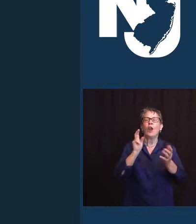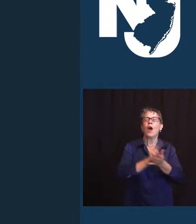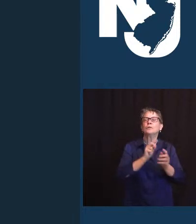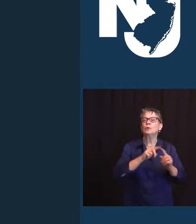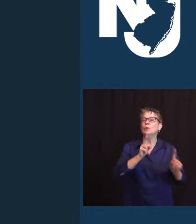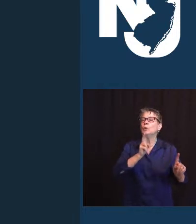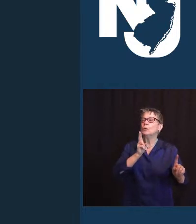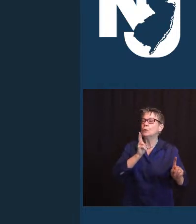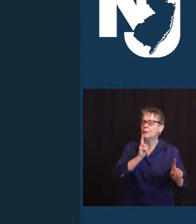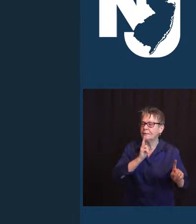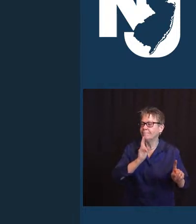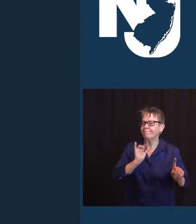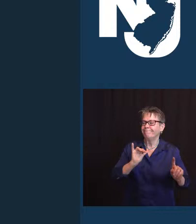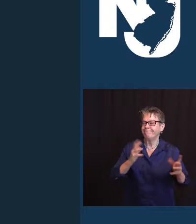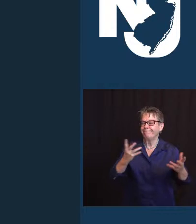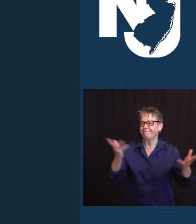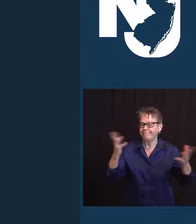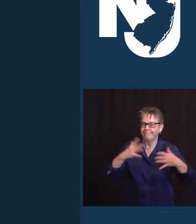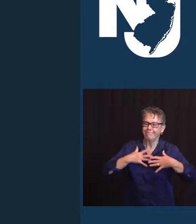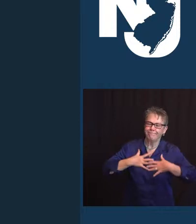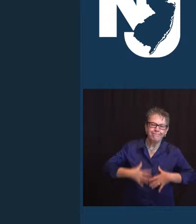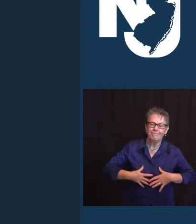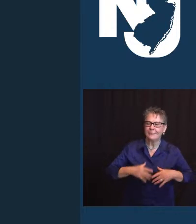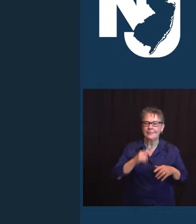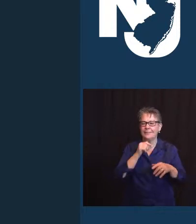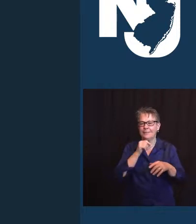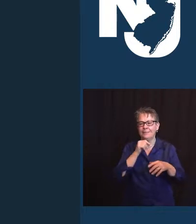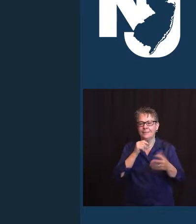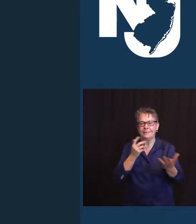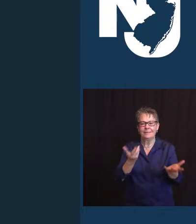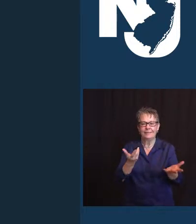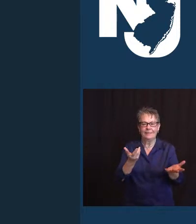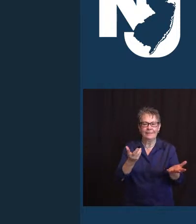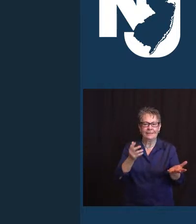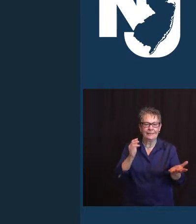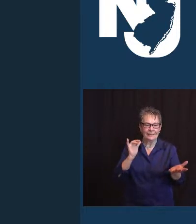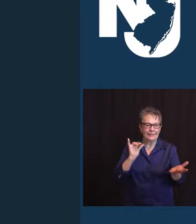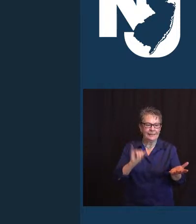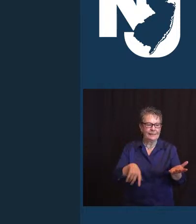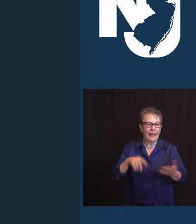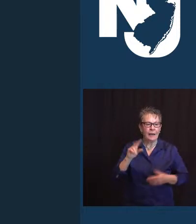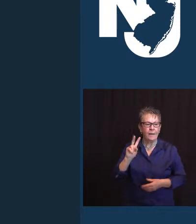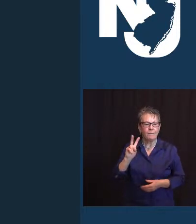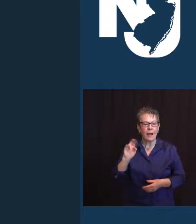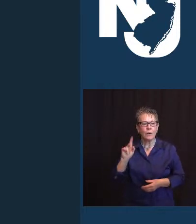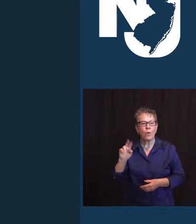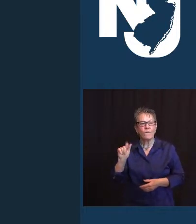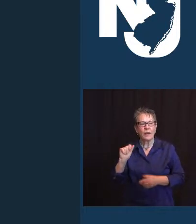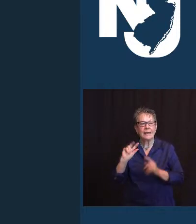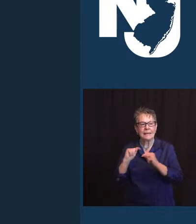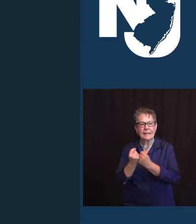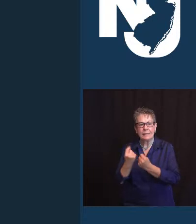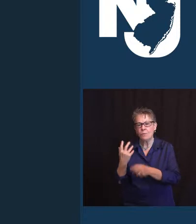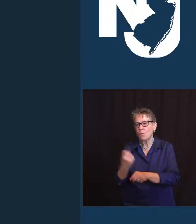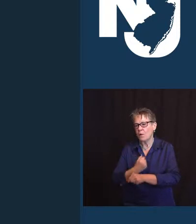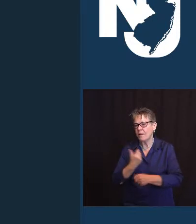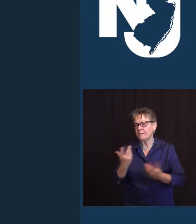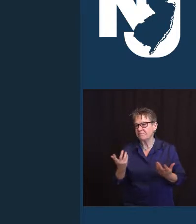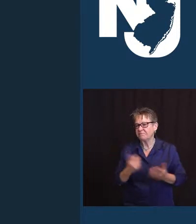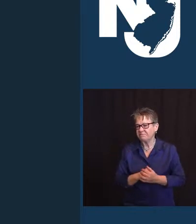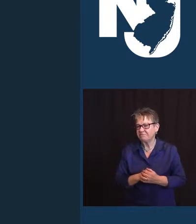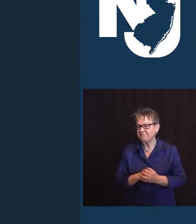team won again last night, Sweet 16 again, so hats off to them. This tournament, by the way, for the men marked the Scarlet